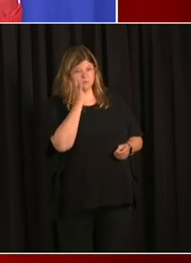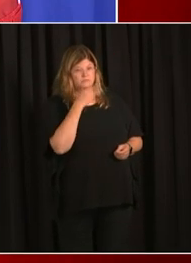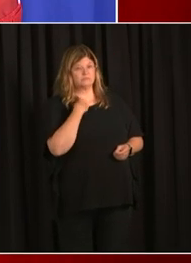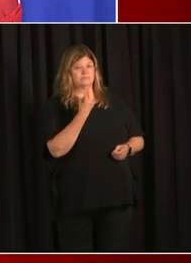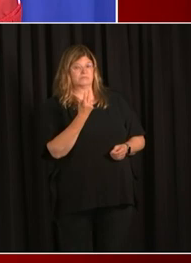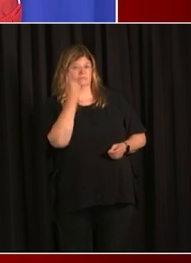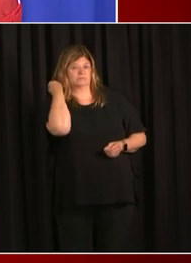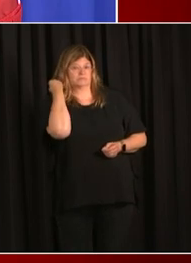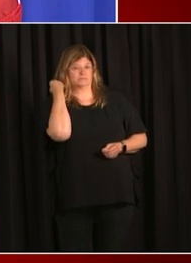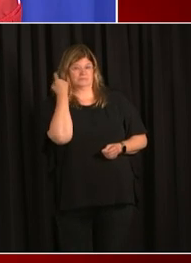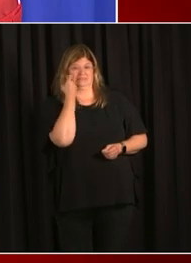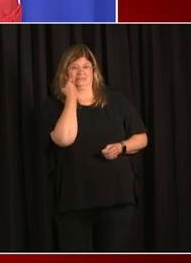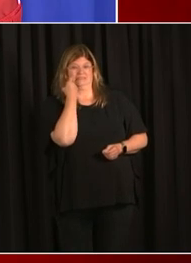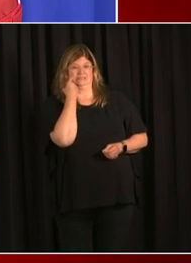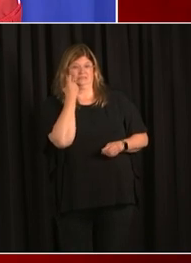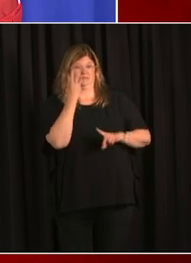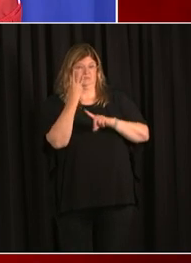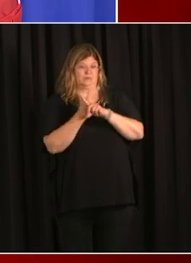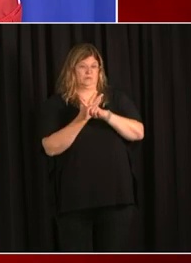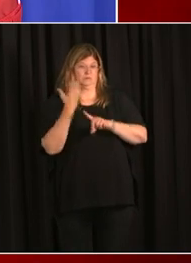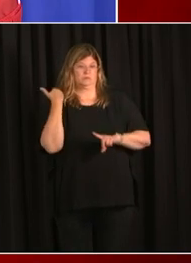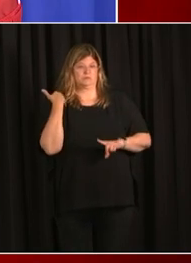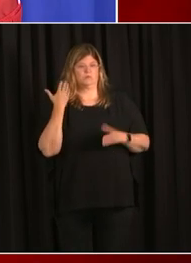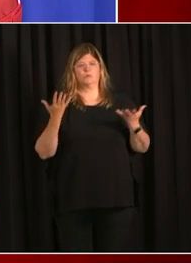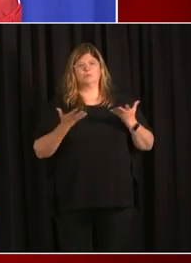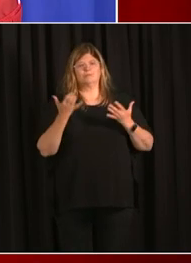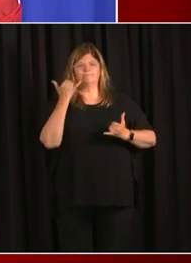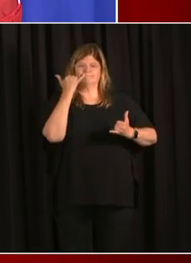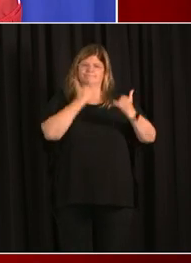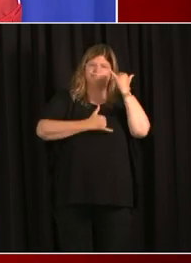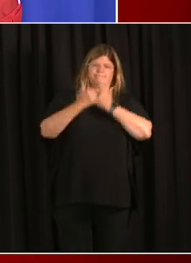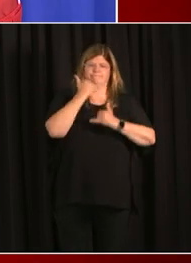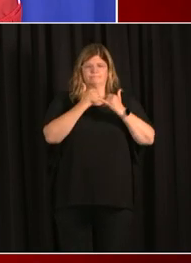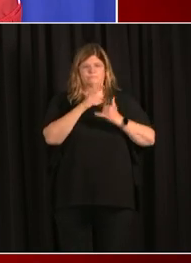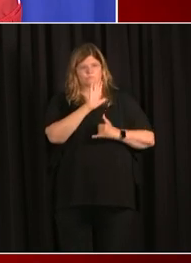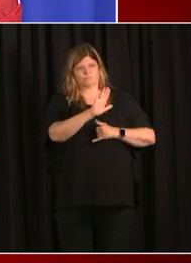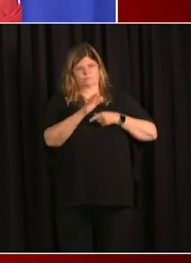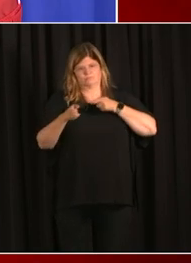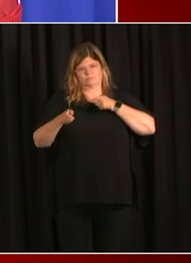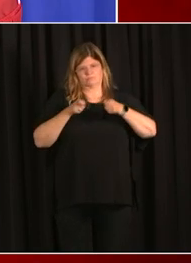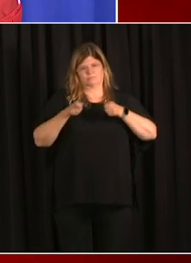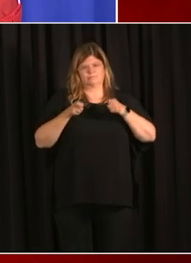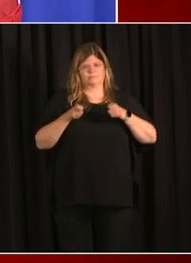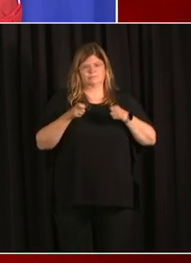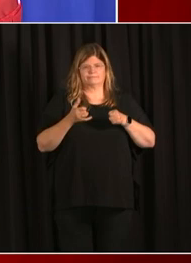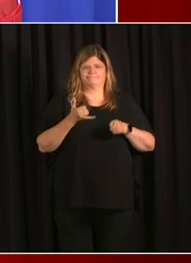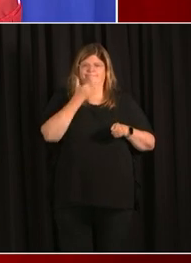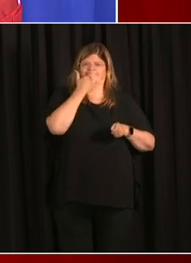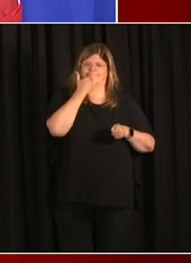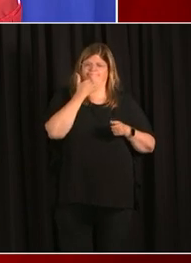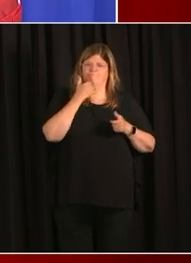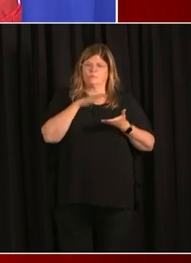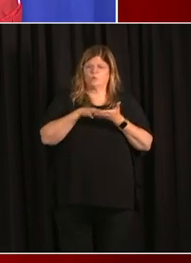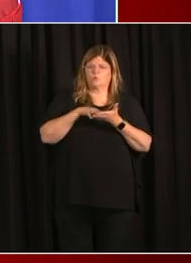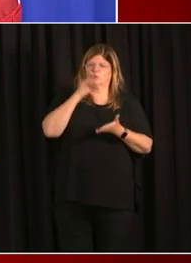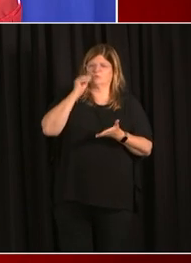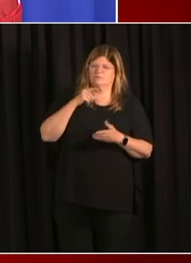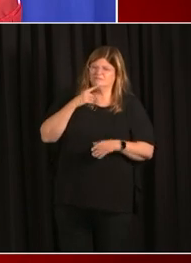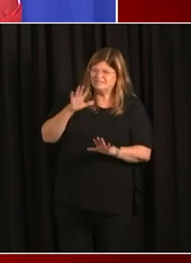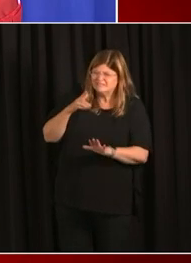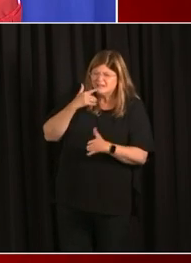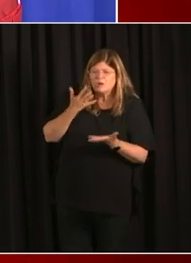the last 6 months. What mistakes has your administration made, and what have you learned from them? Say again? What mistakes has